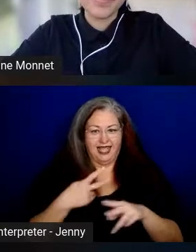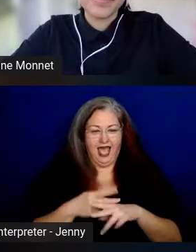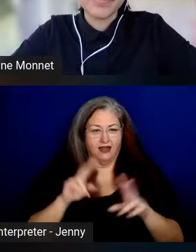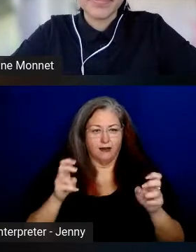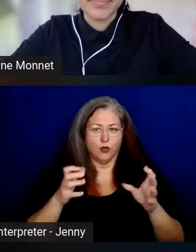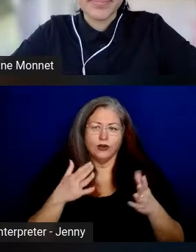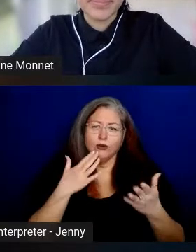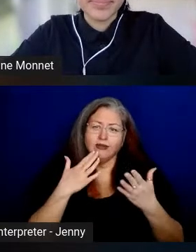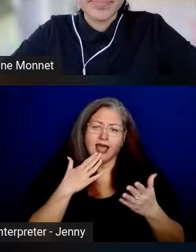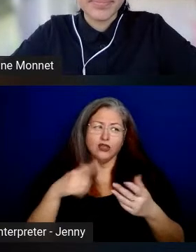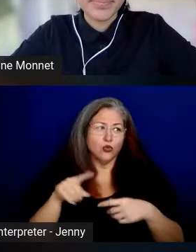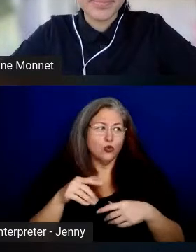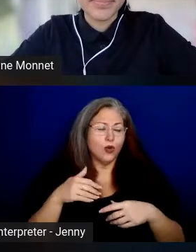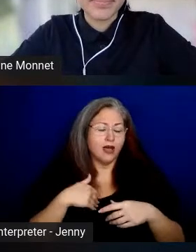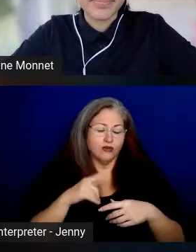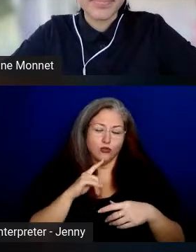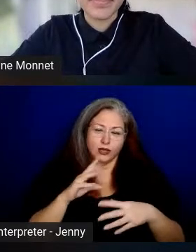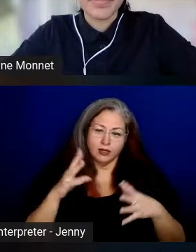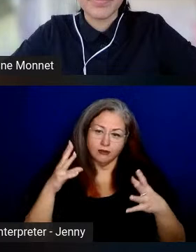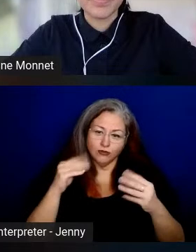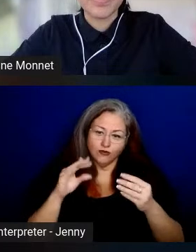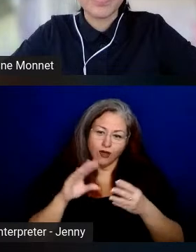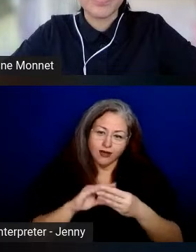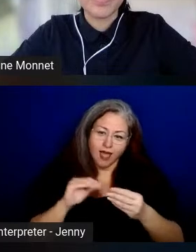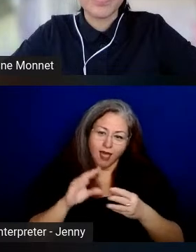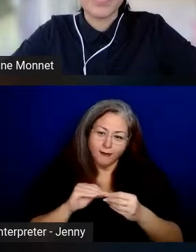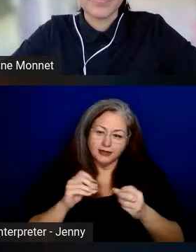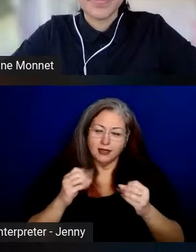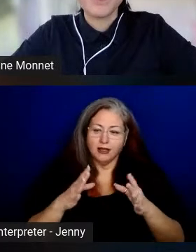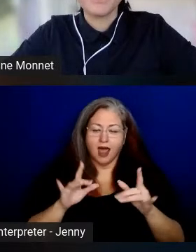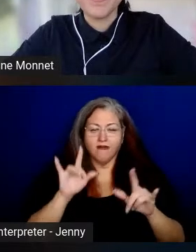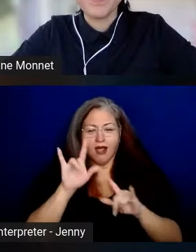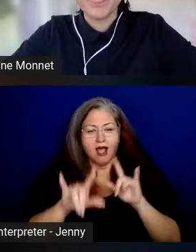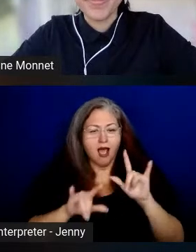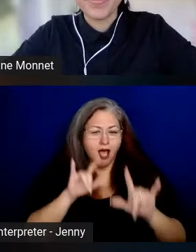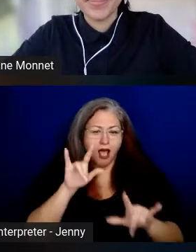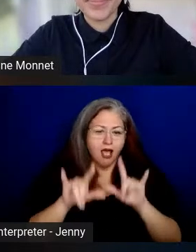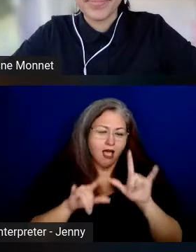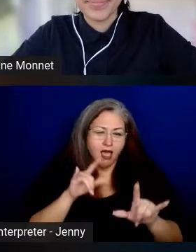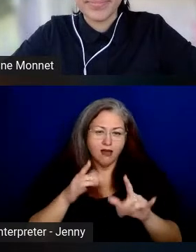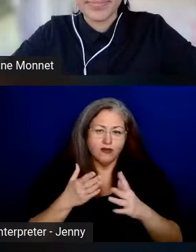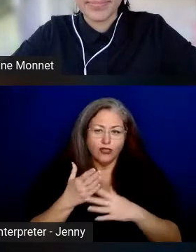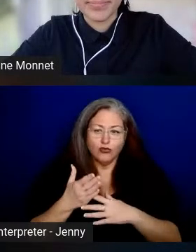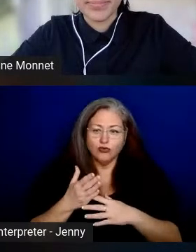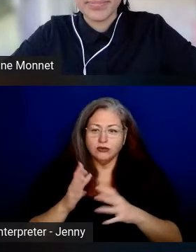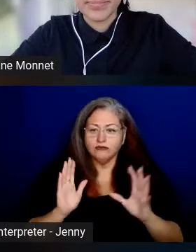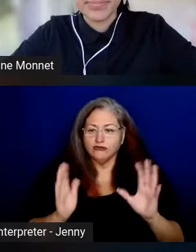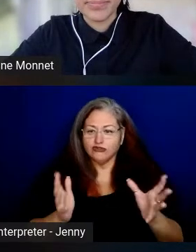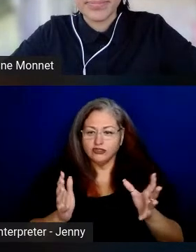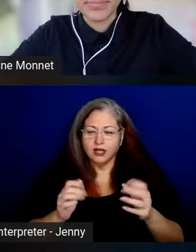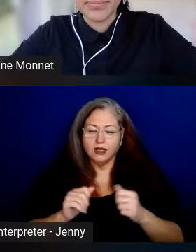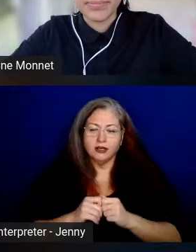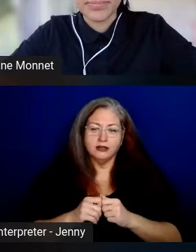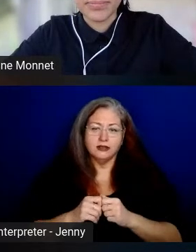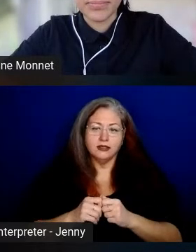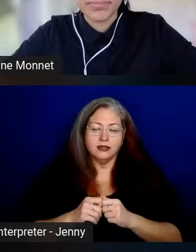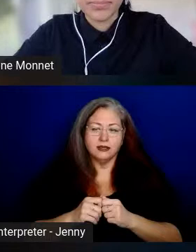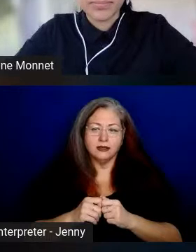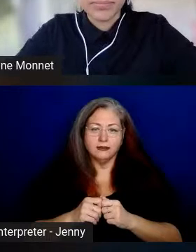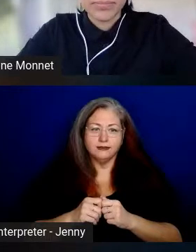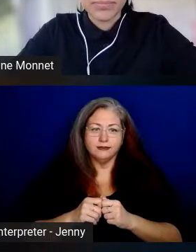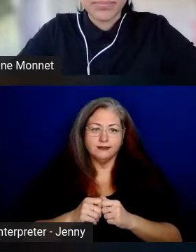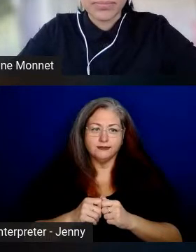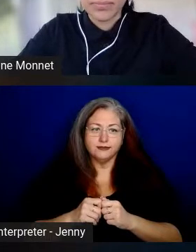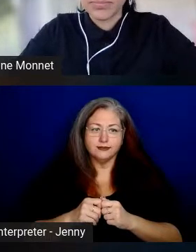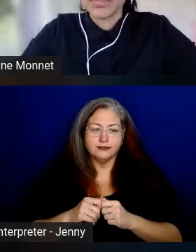all. We've had some lovely comments coming in, a lot of love coming in through the chat. And please